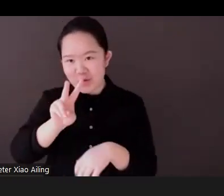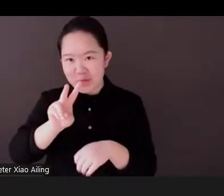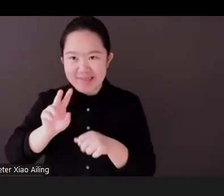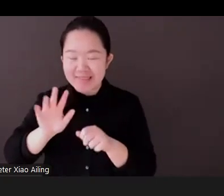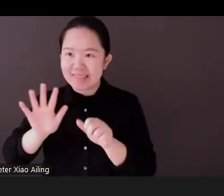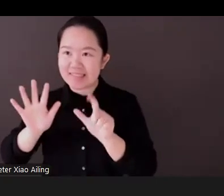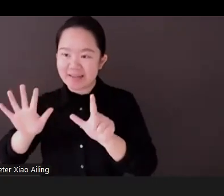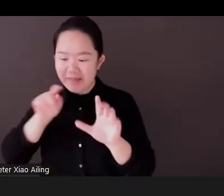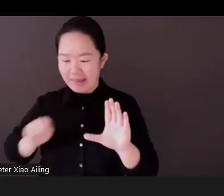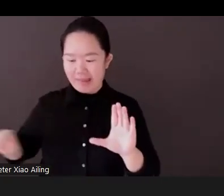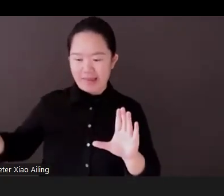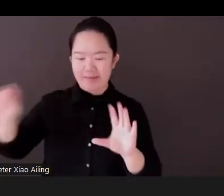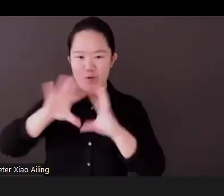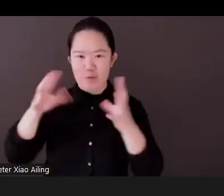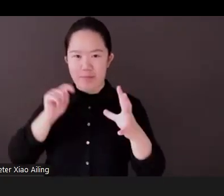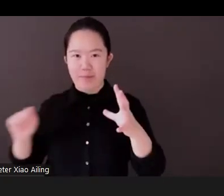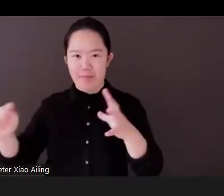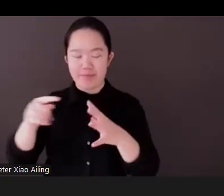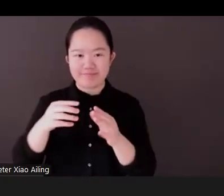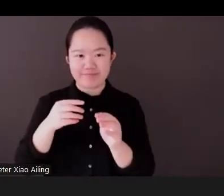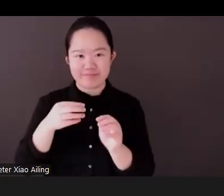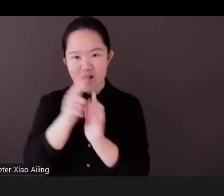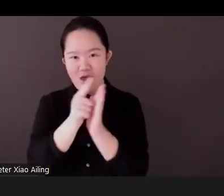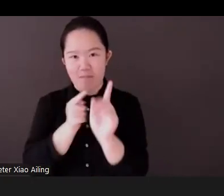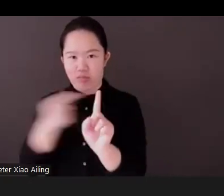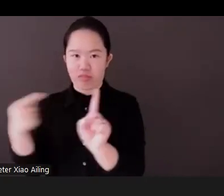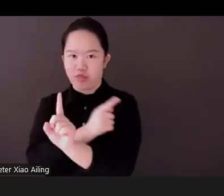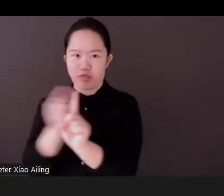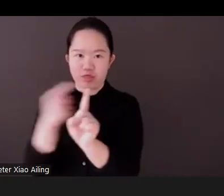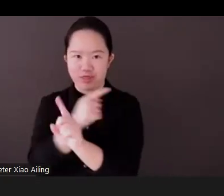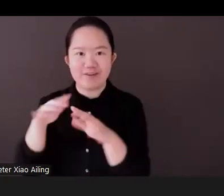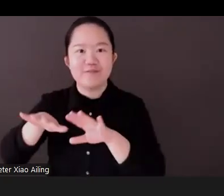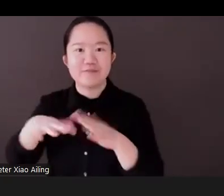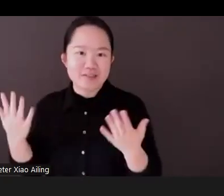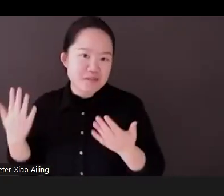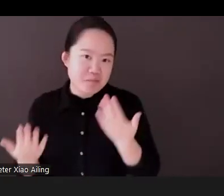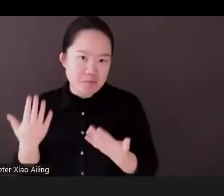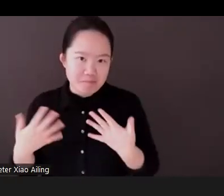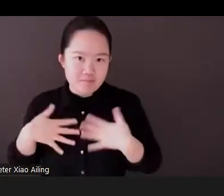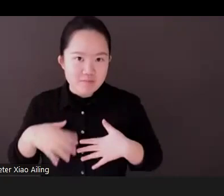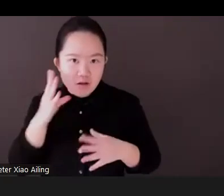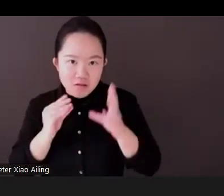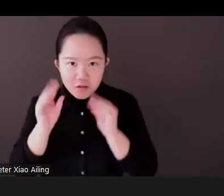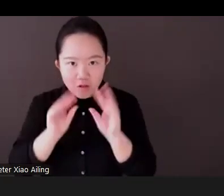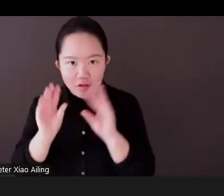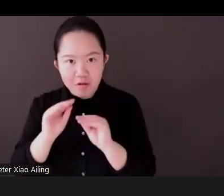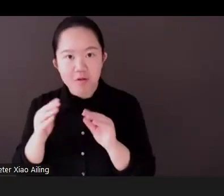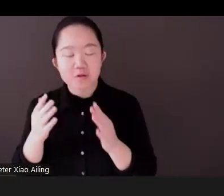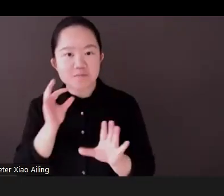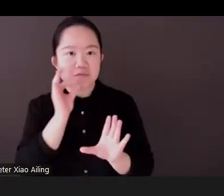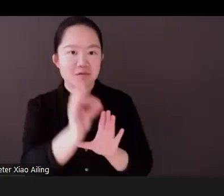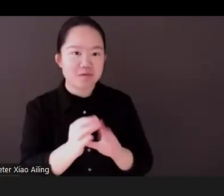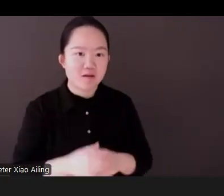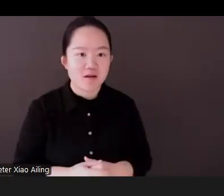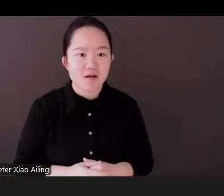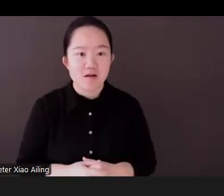that economic operator provides a non-complying product or service on the European market, it